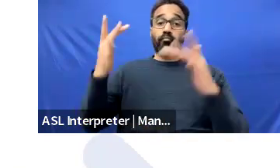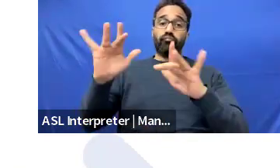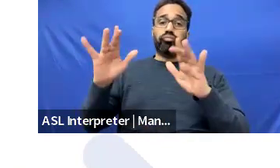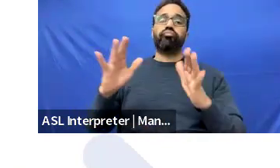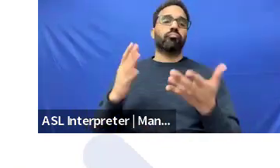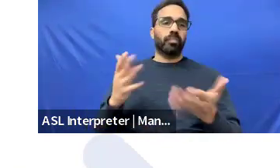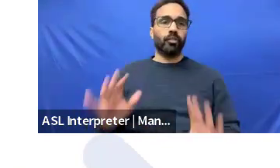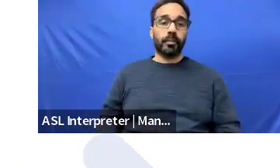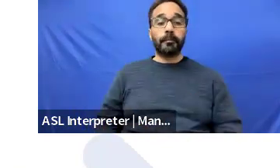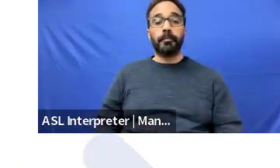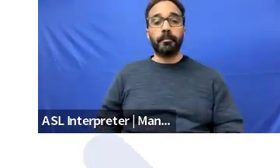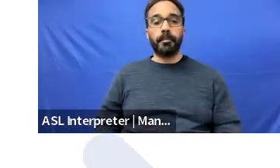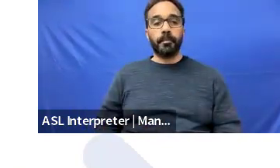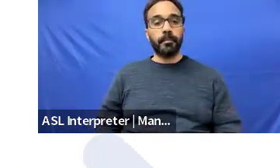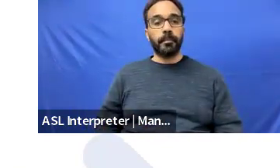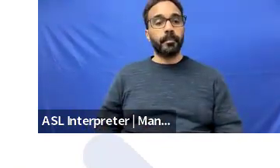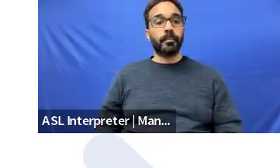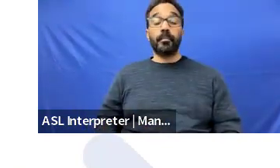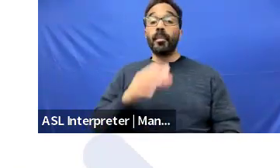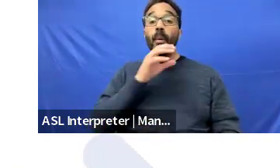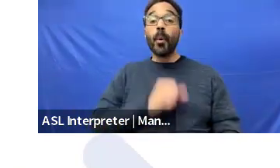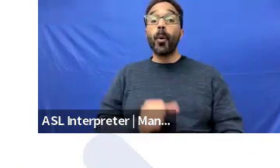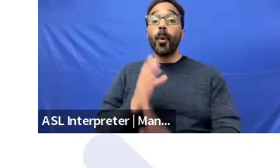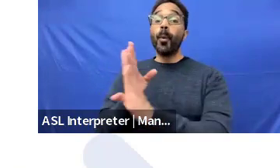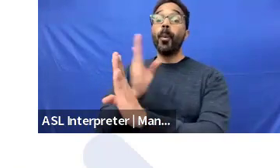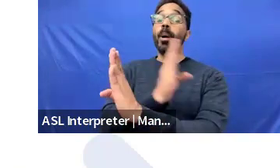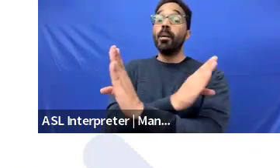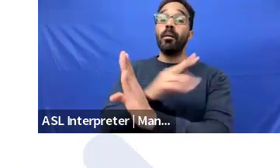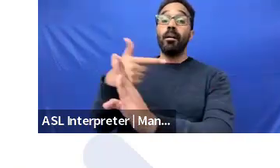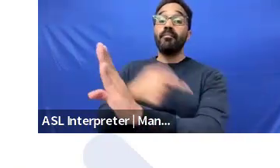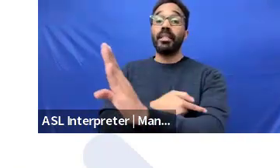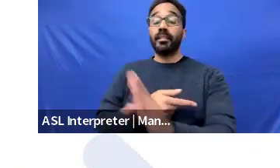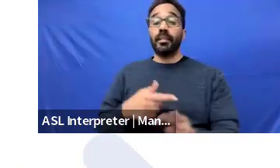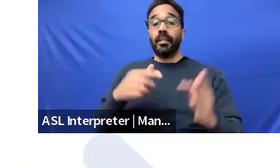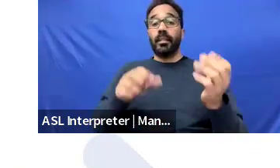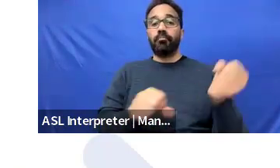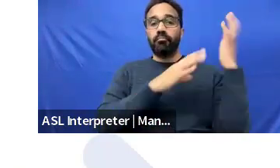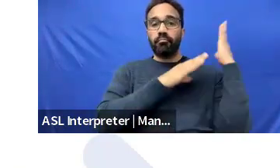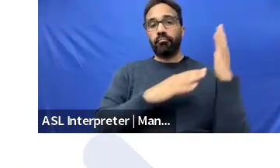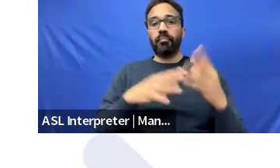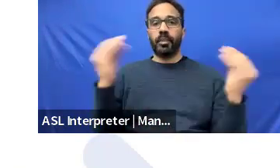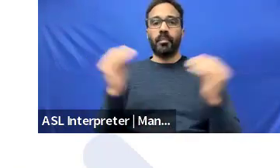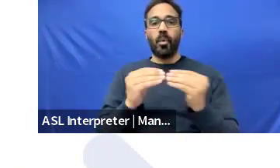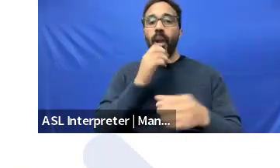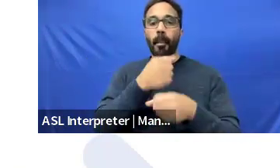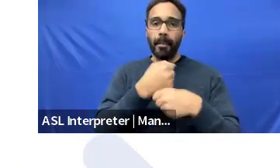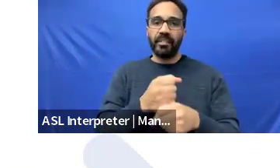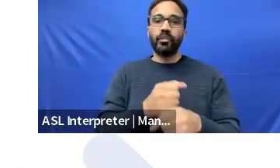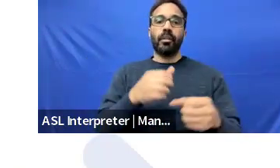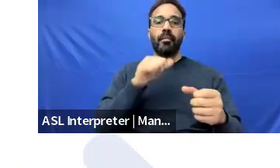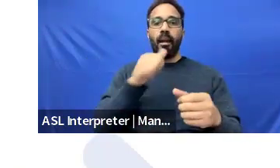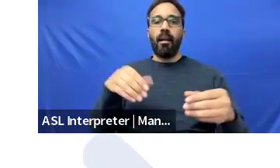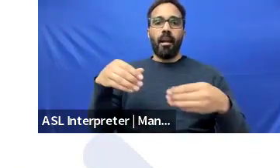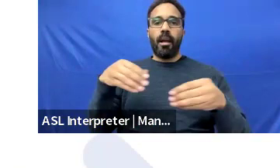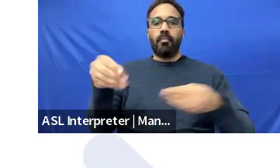dose moving forward. The old vaccines, the old COVID vaccines are out of circulation. They're not manufacturing those anymore. And we're